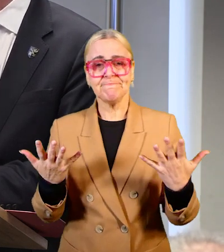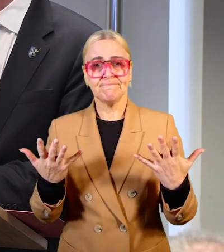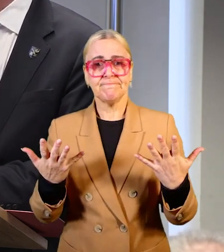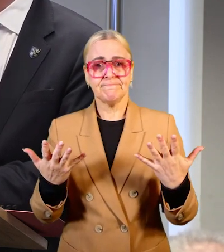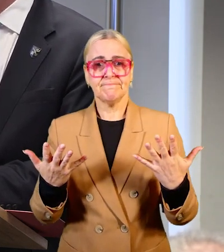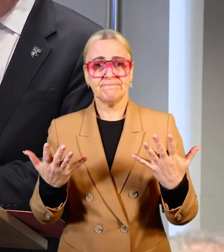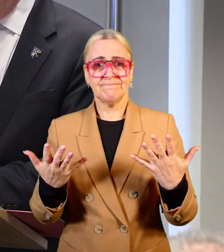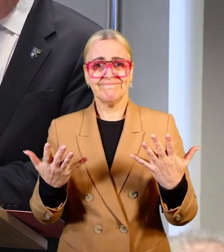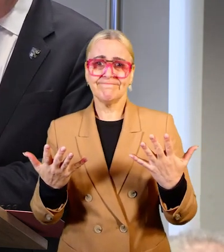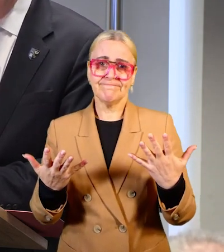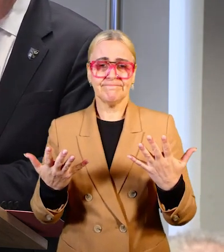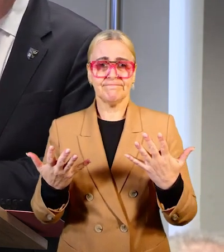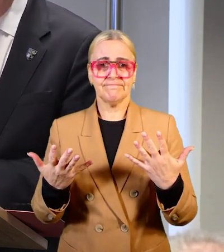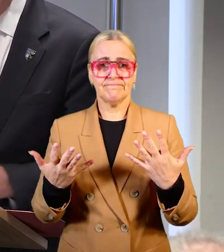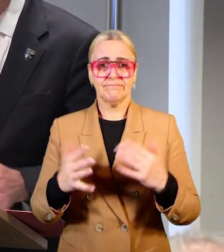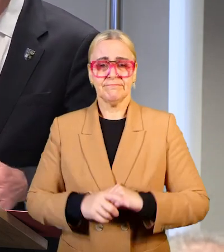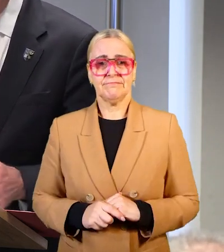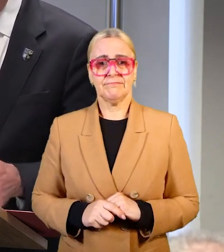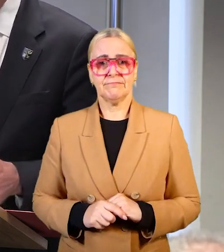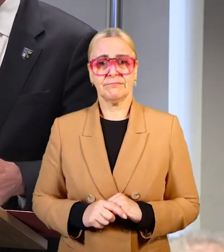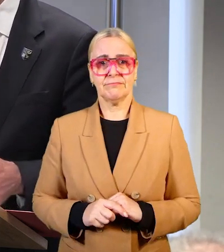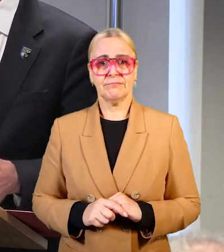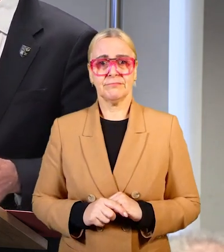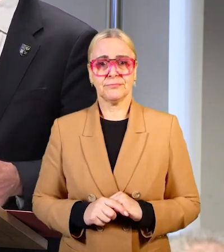£1.69 per week for a Band D household.